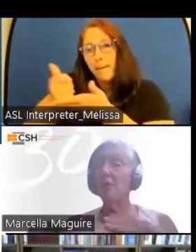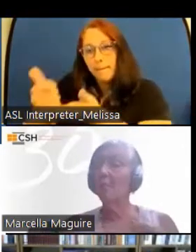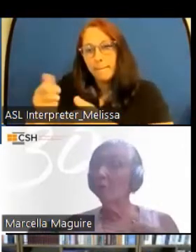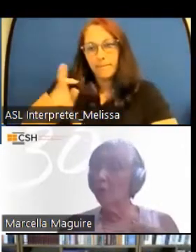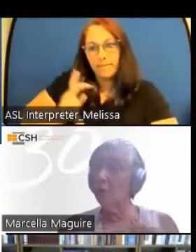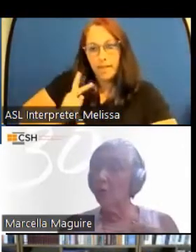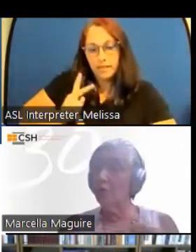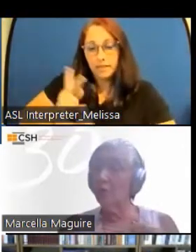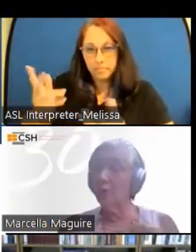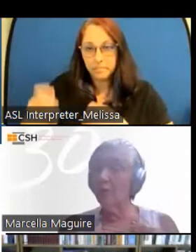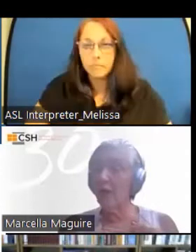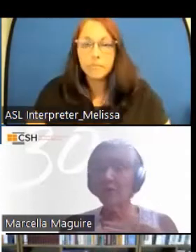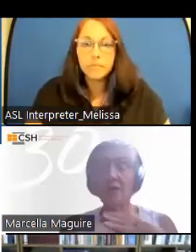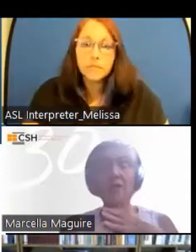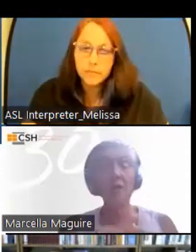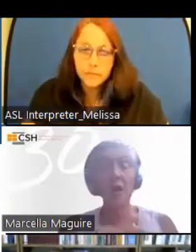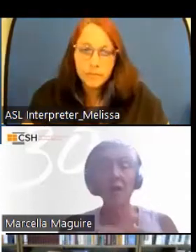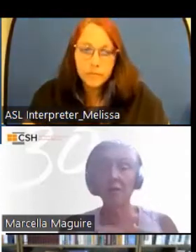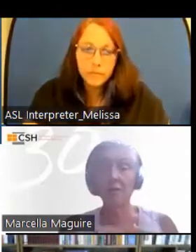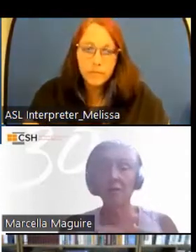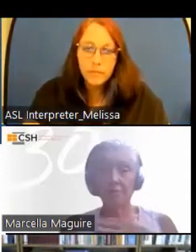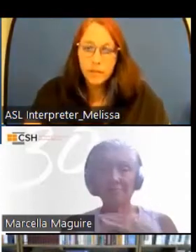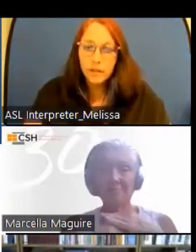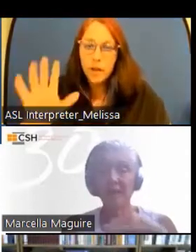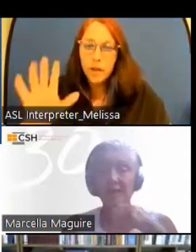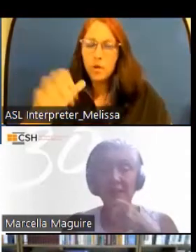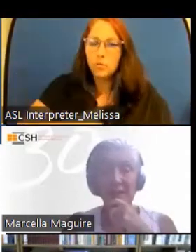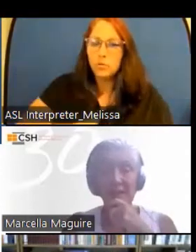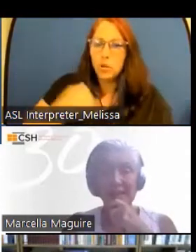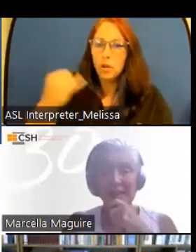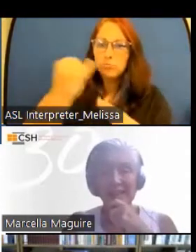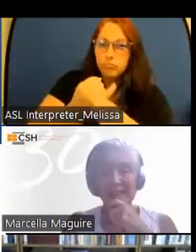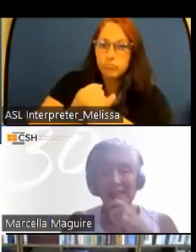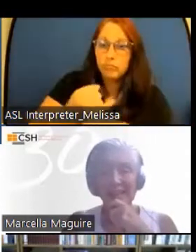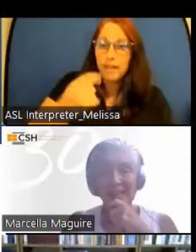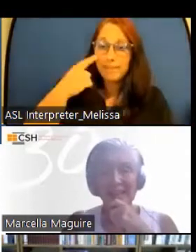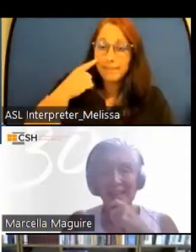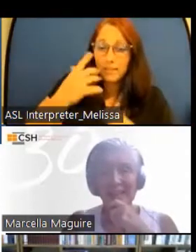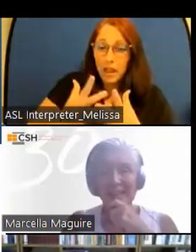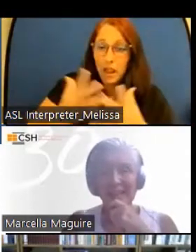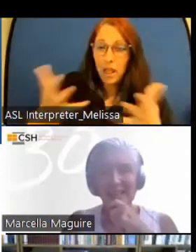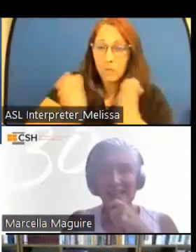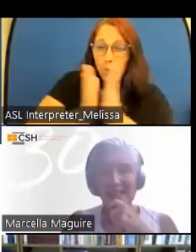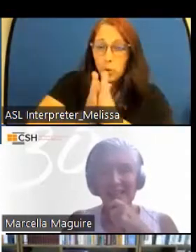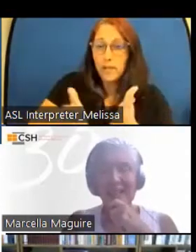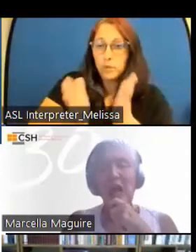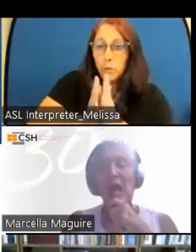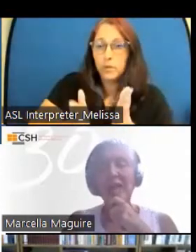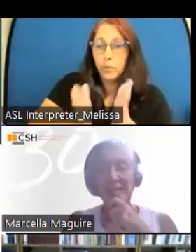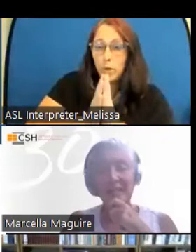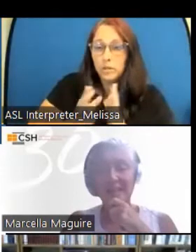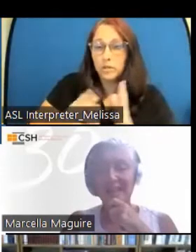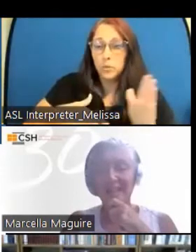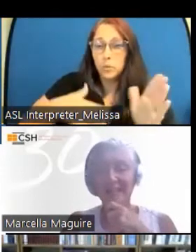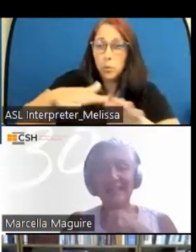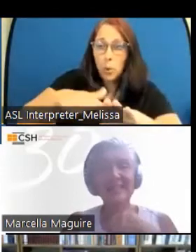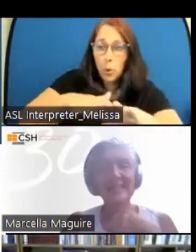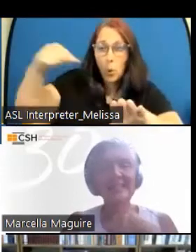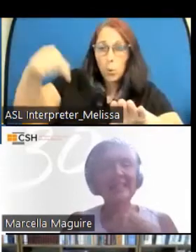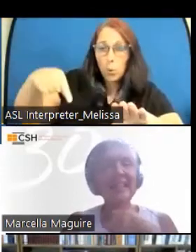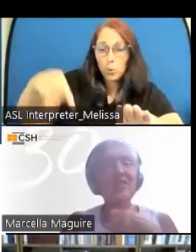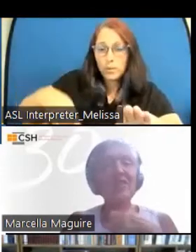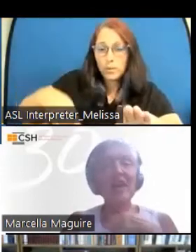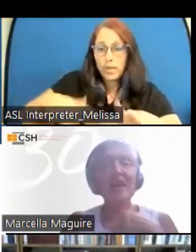housing? Well, I'm from the Corporation for Supportive Housing. Hey, So Marcella, I think we're getting a lot of requests to slow down. I know it's a lot to take